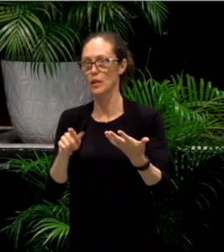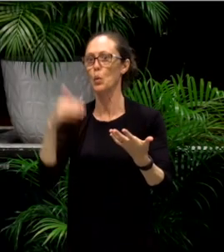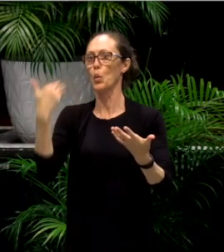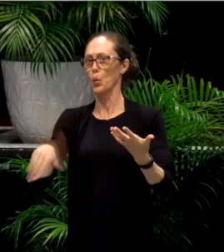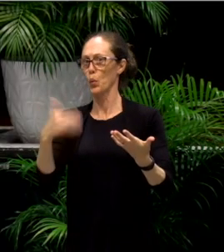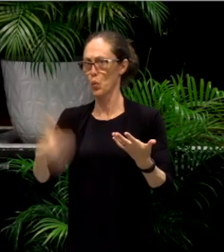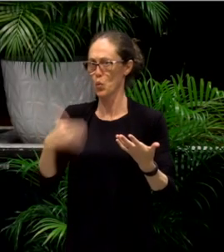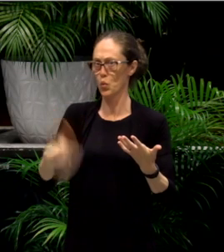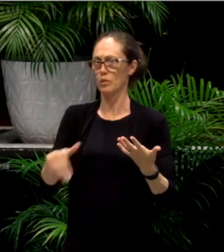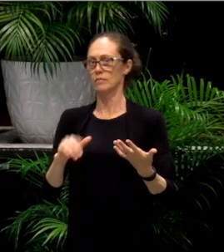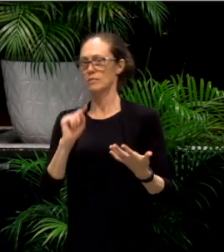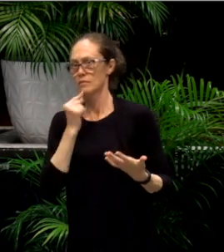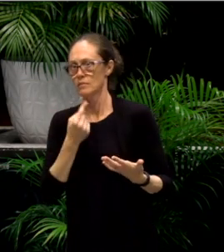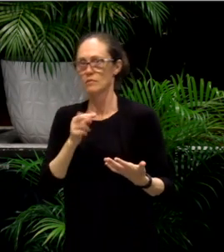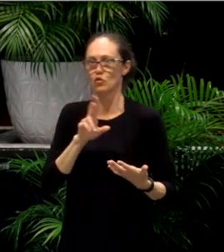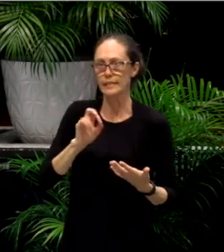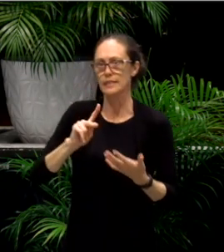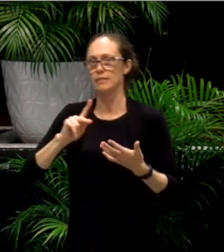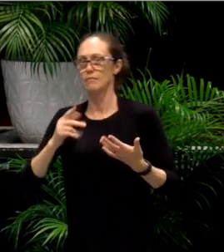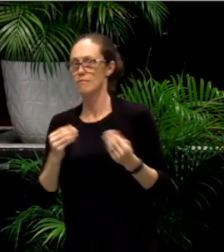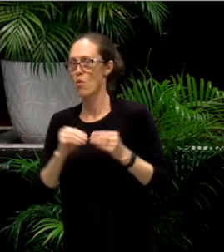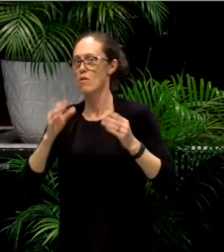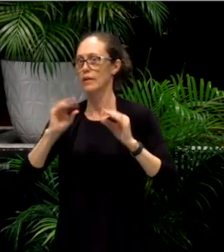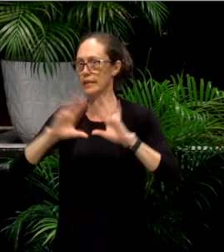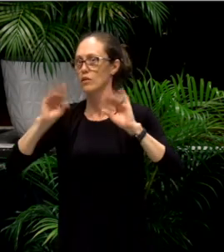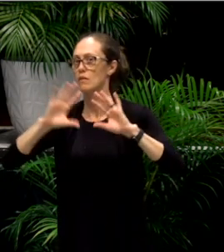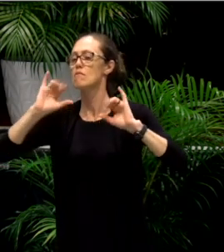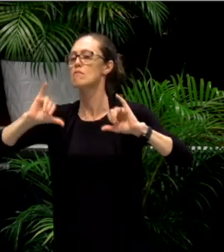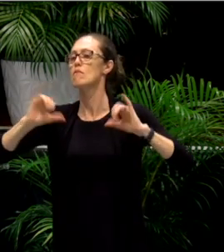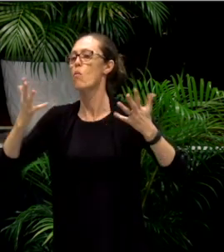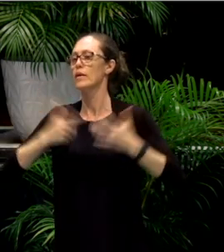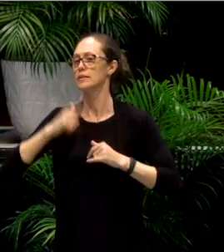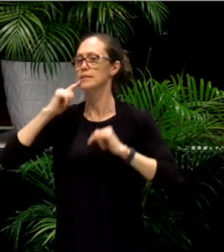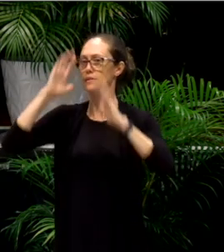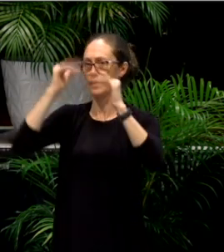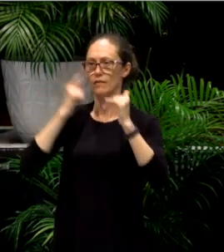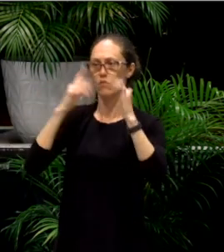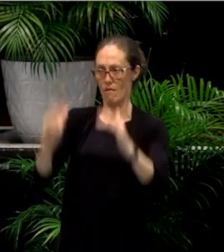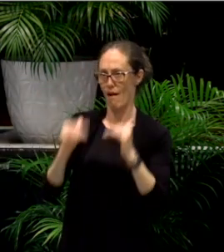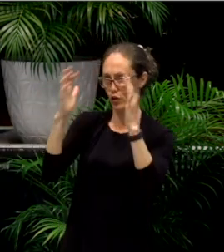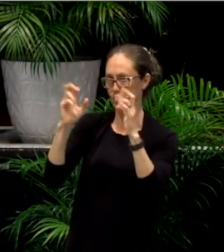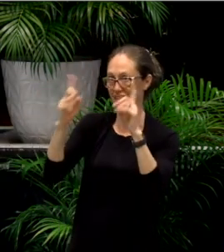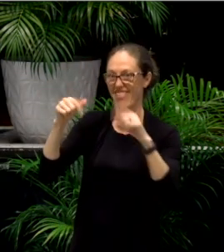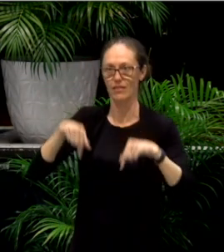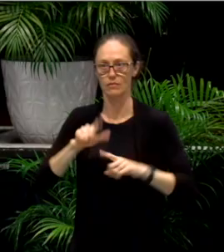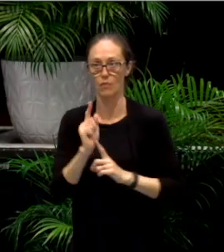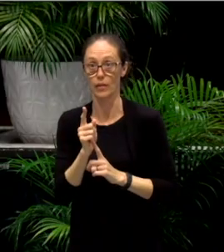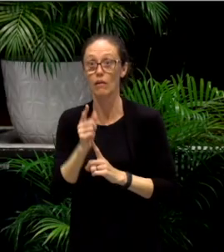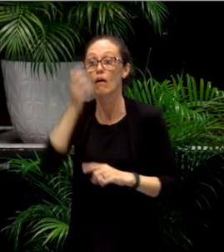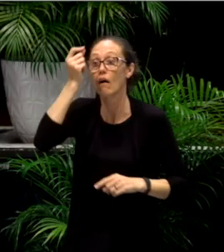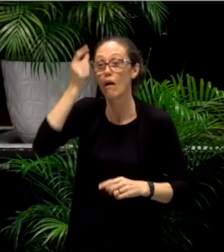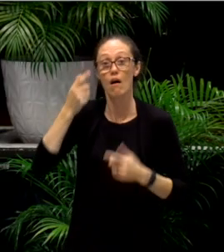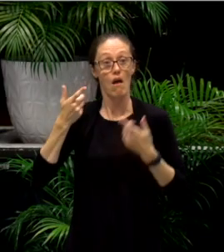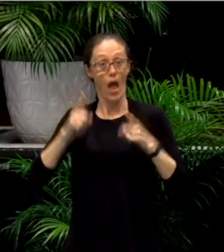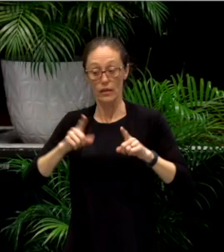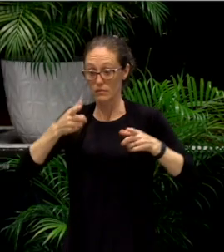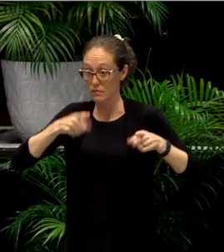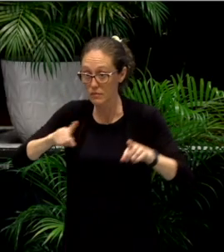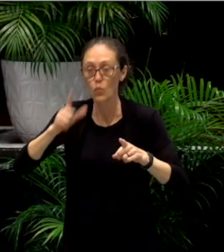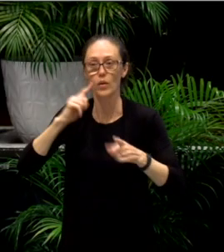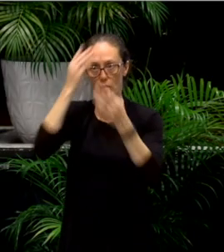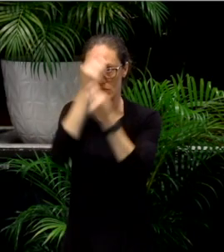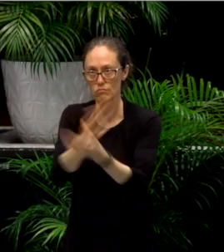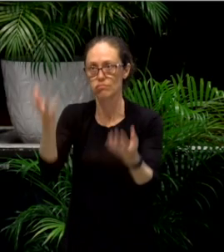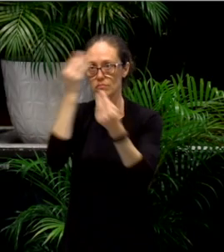evolve and as it becomes clear what is expected of higher education in this moment. So we will share that with our community, and